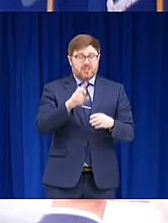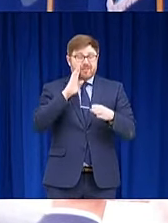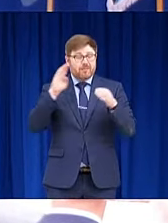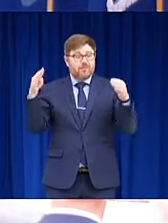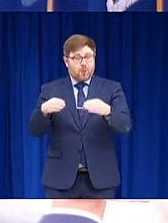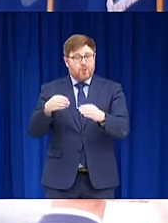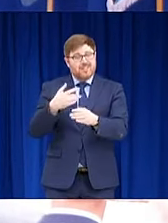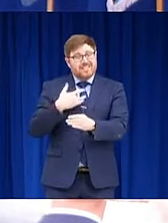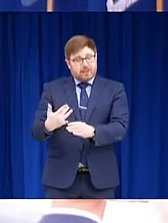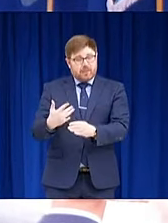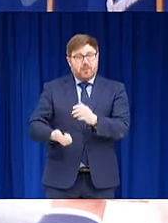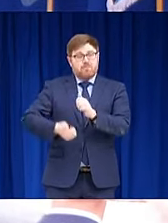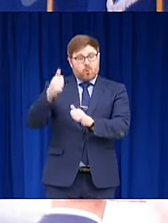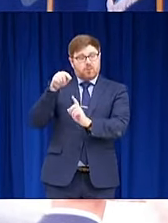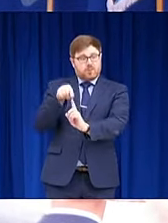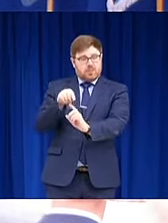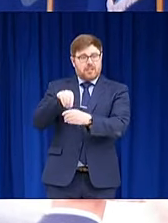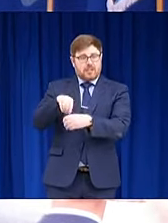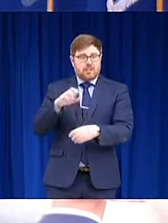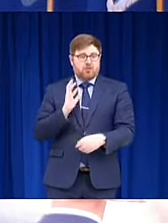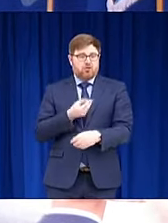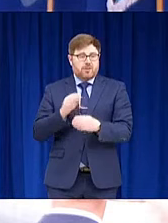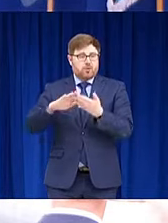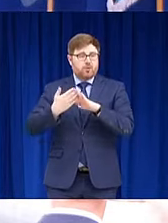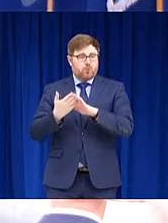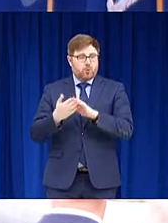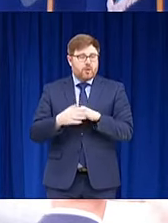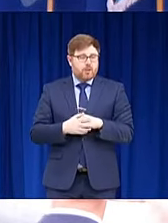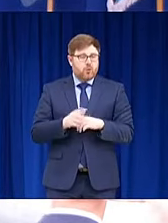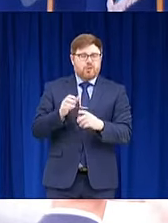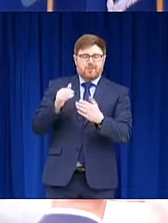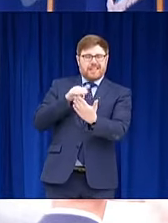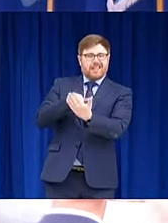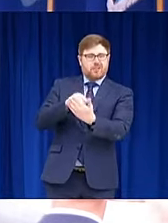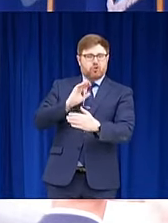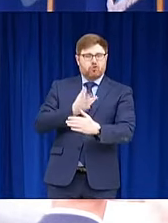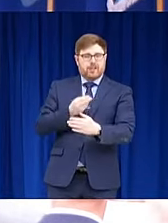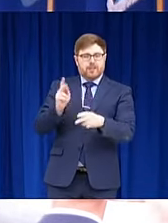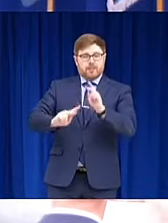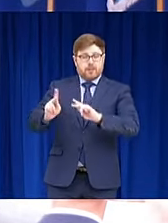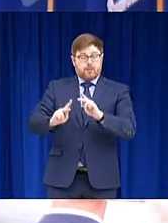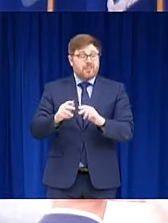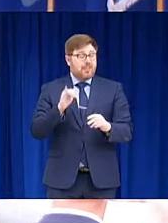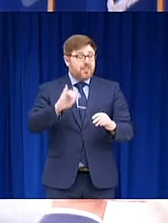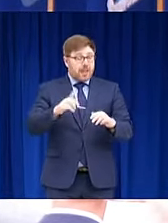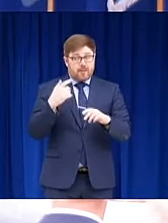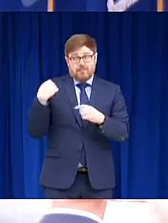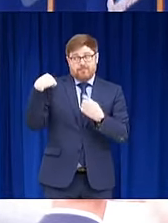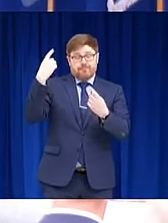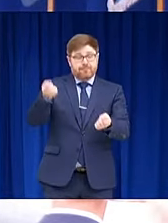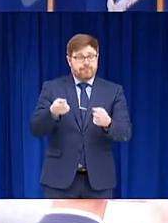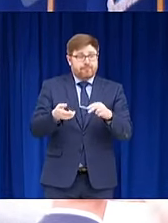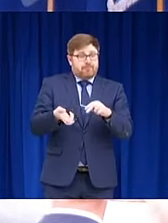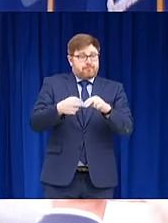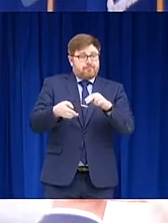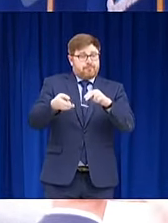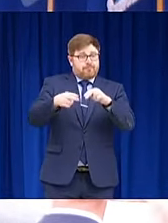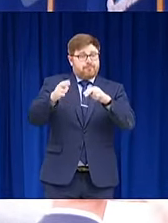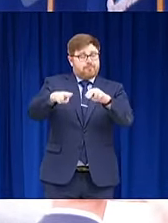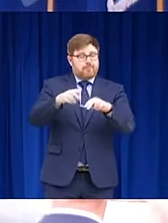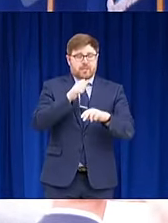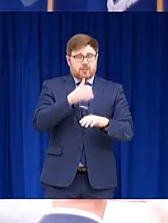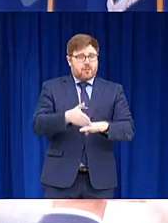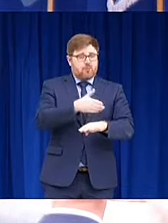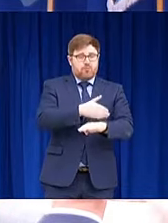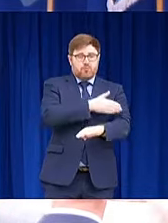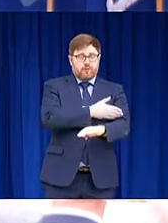that are reported, and that number is on the rise every year. Black trans women face the highest rate of violence than any other